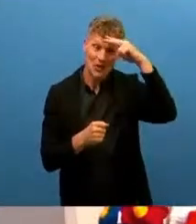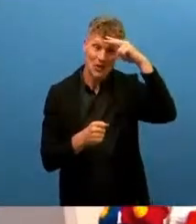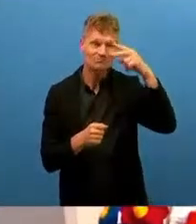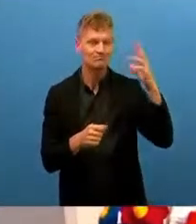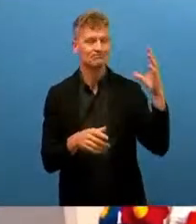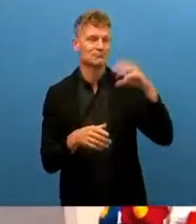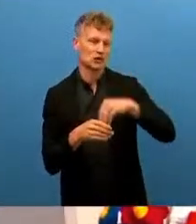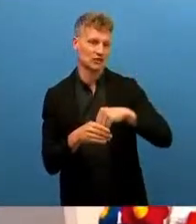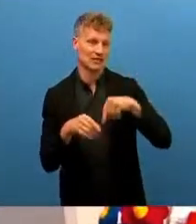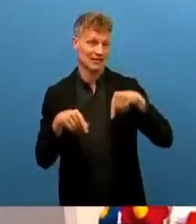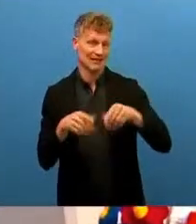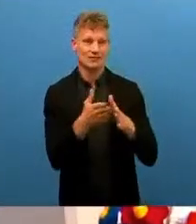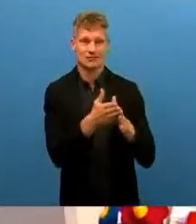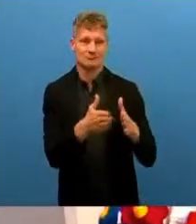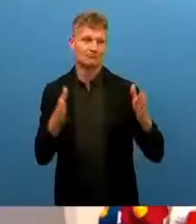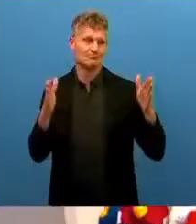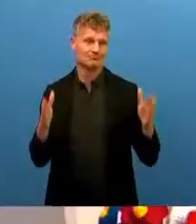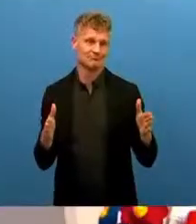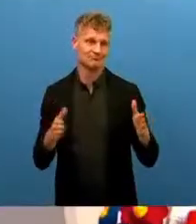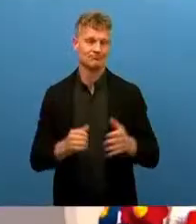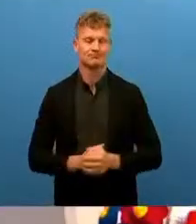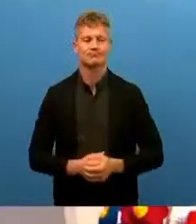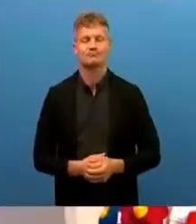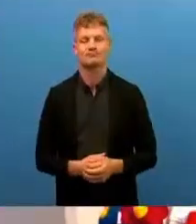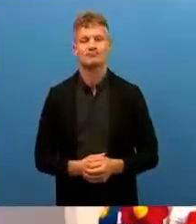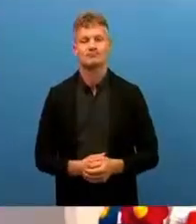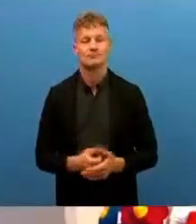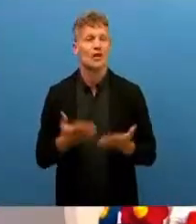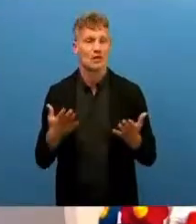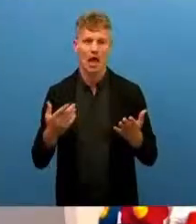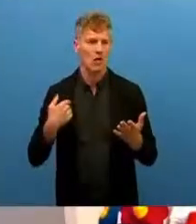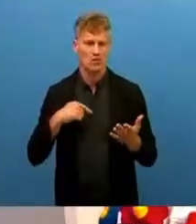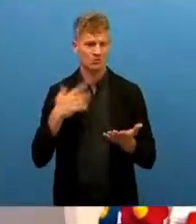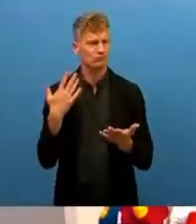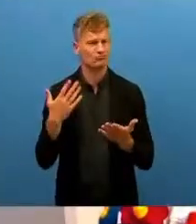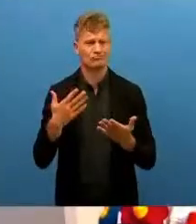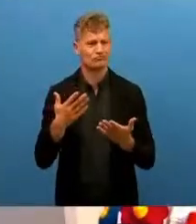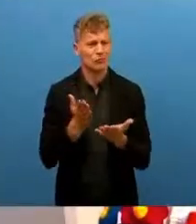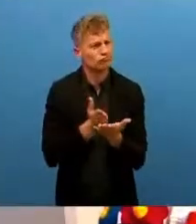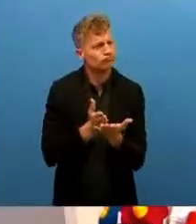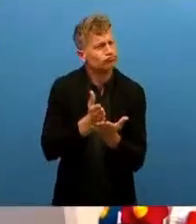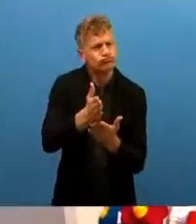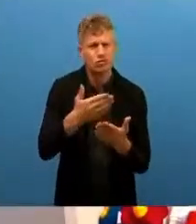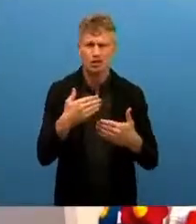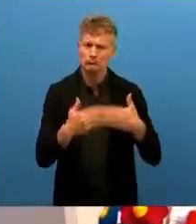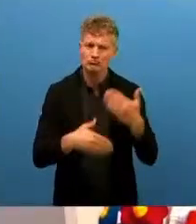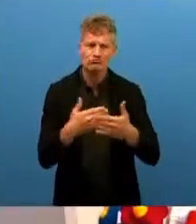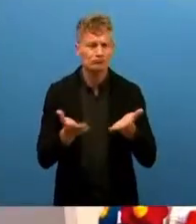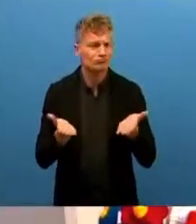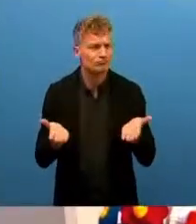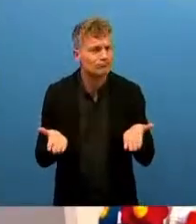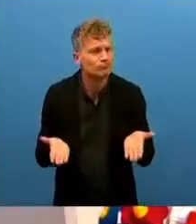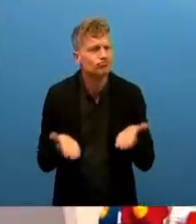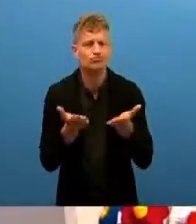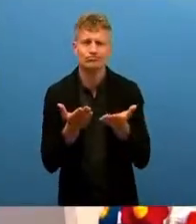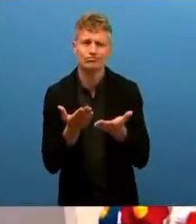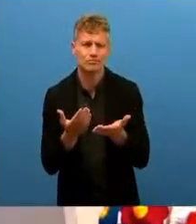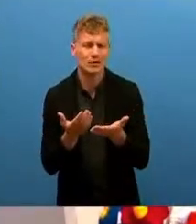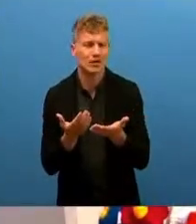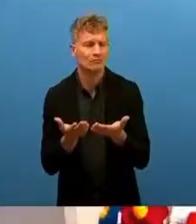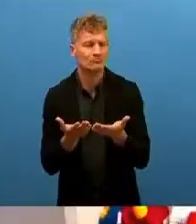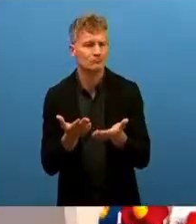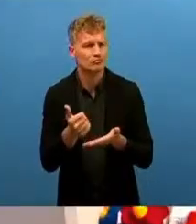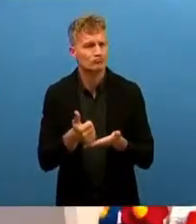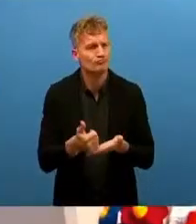in the session of EMRIP. We will continue to be promoting in the United Nations and especially in the Human Rights Council a